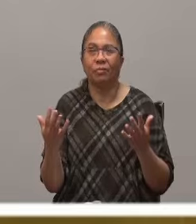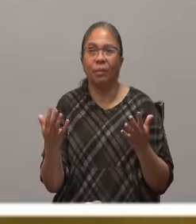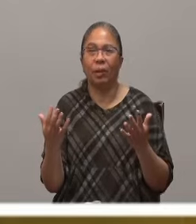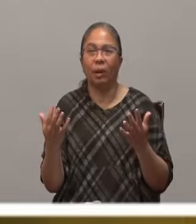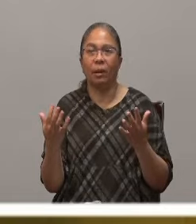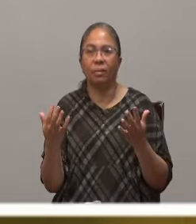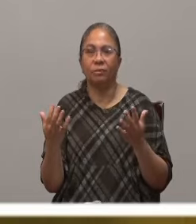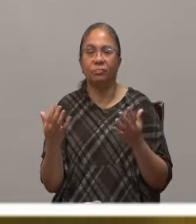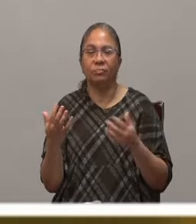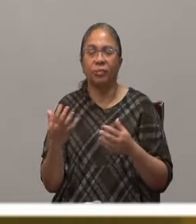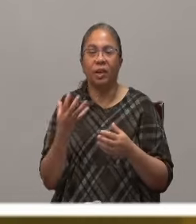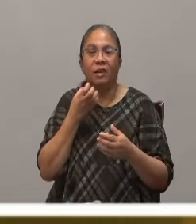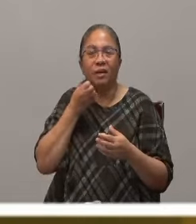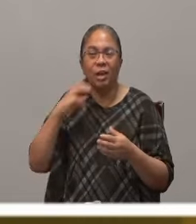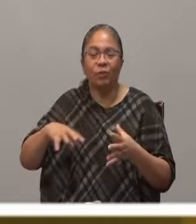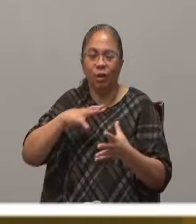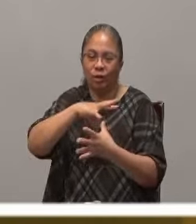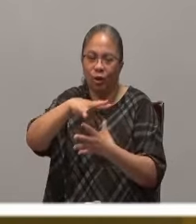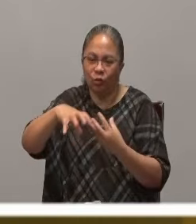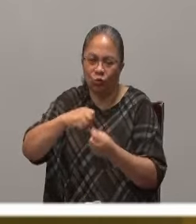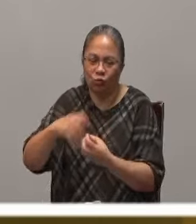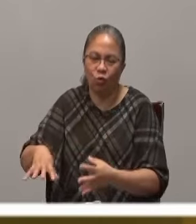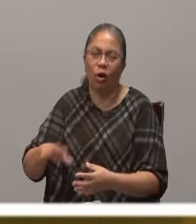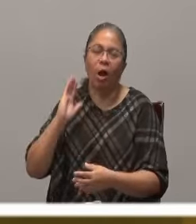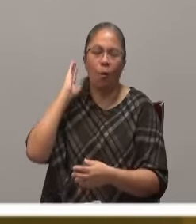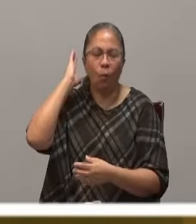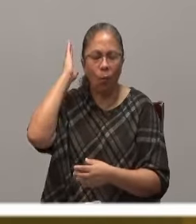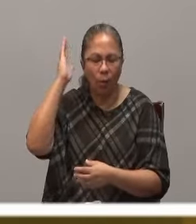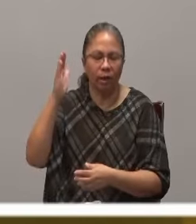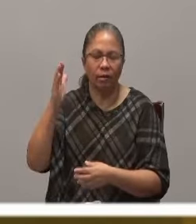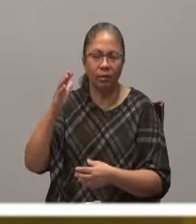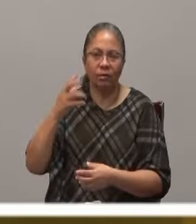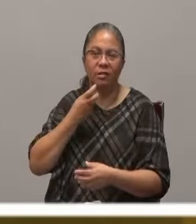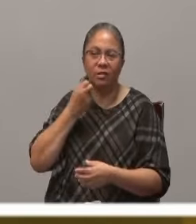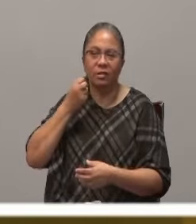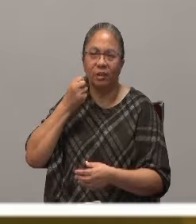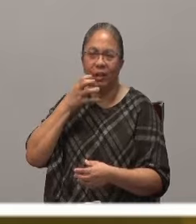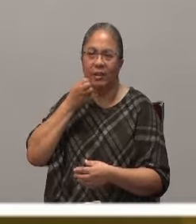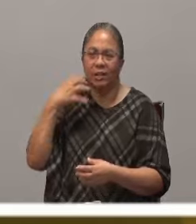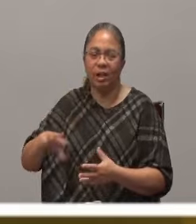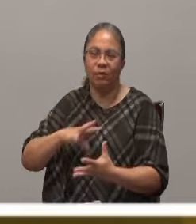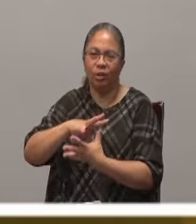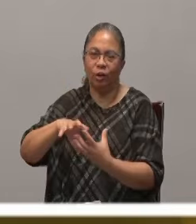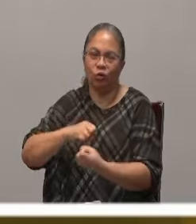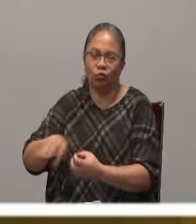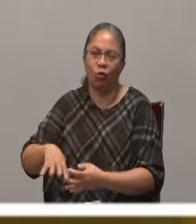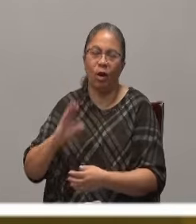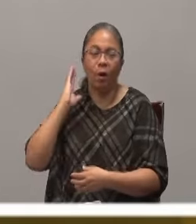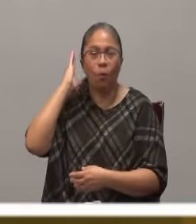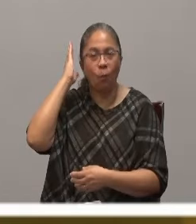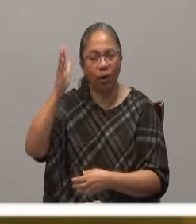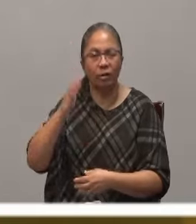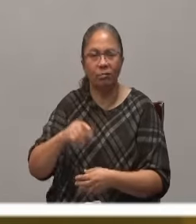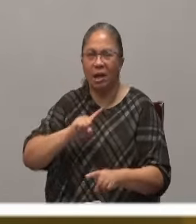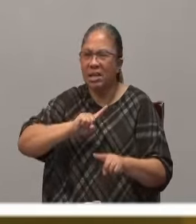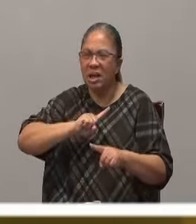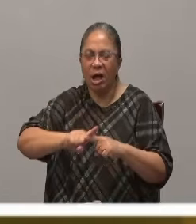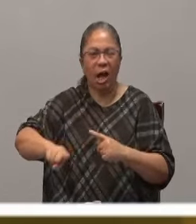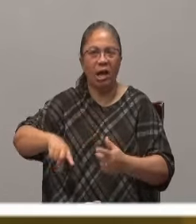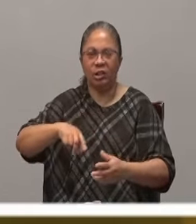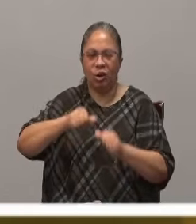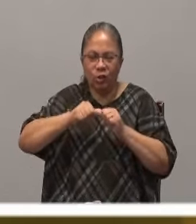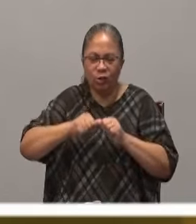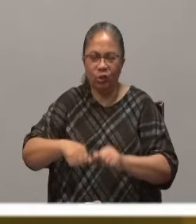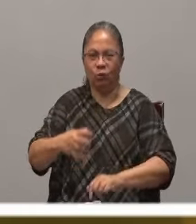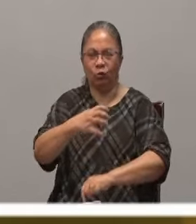be destroyed. Evil will be destroyed. It cannot stand.